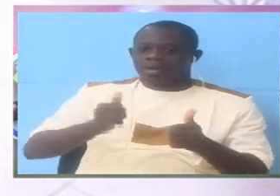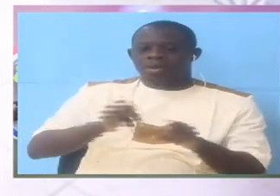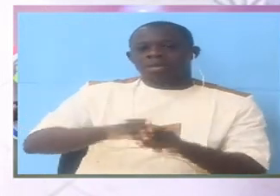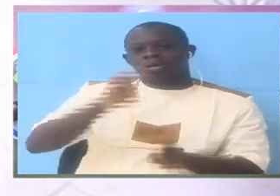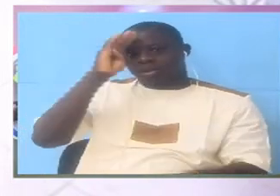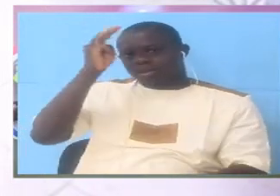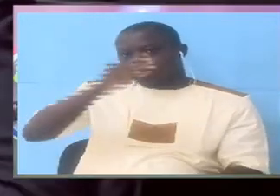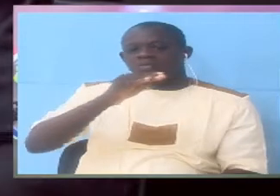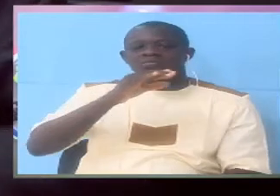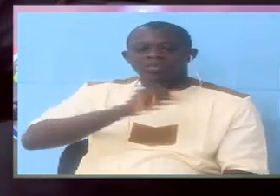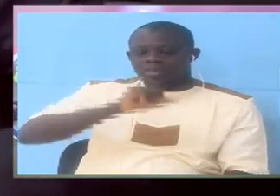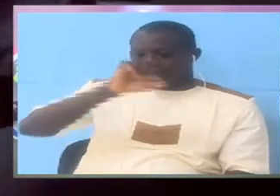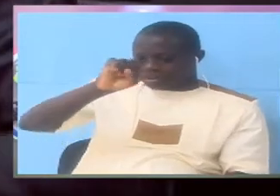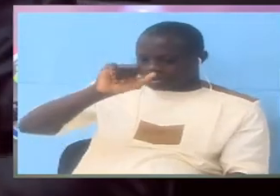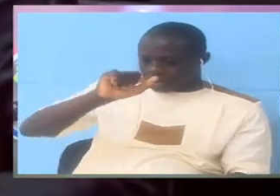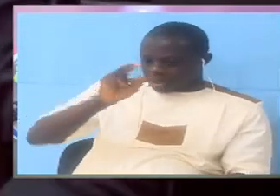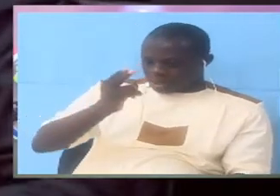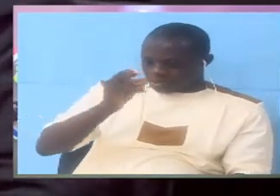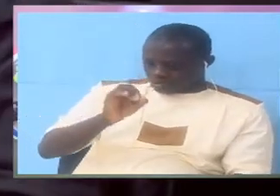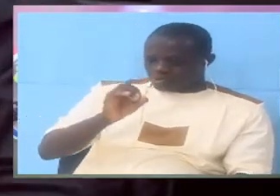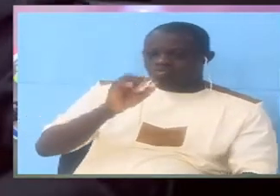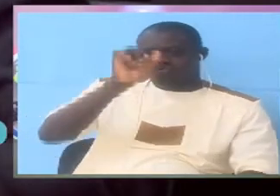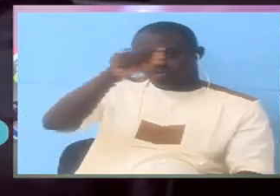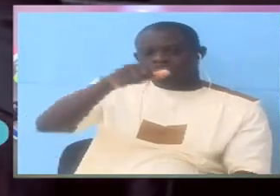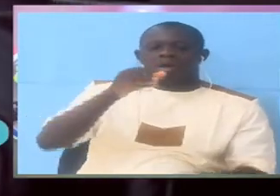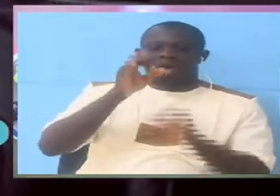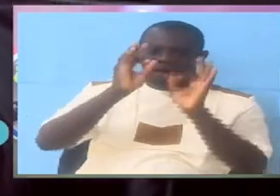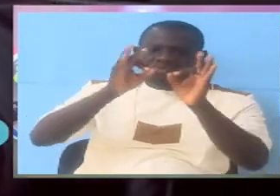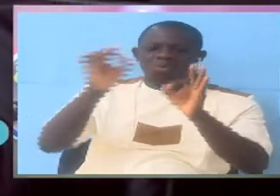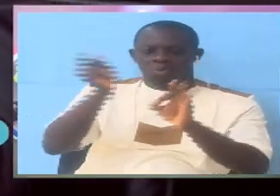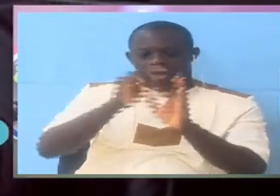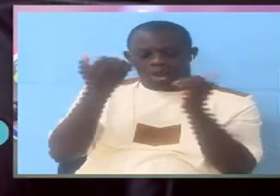for your testimony before this committee.